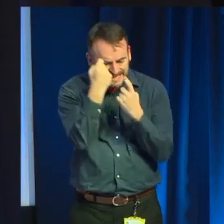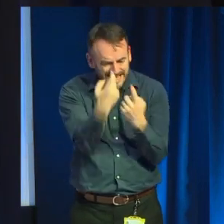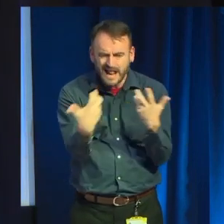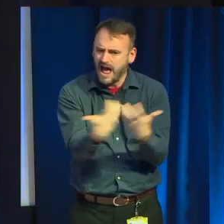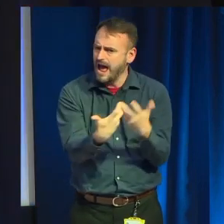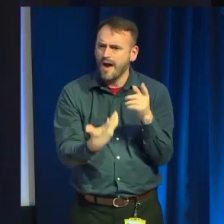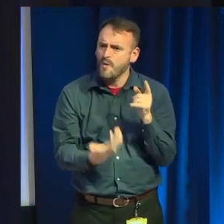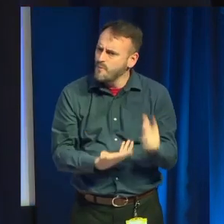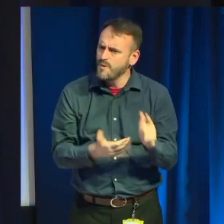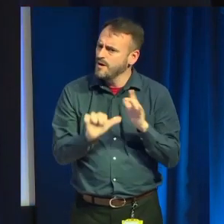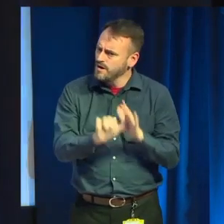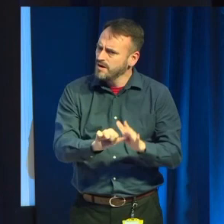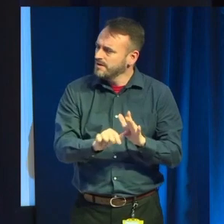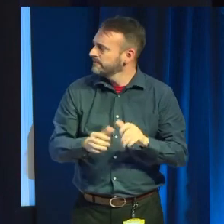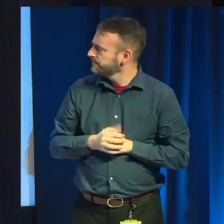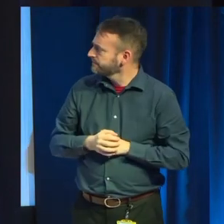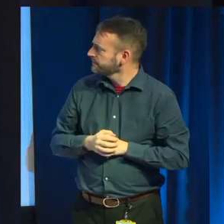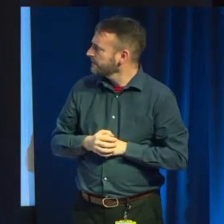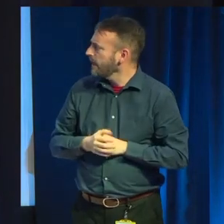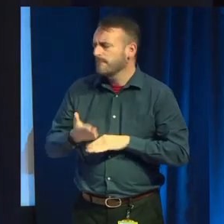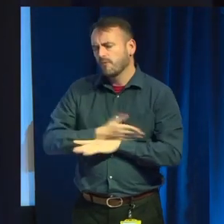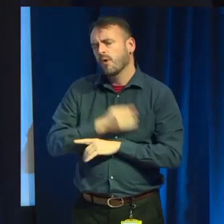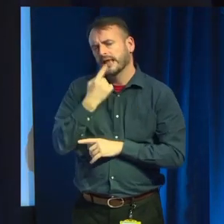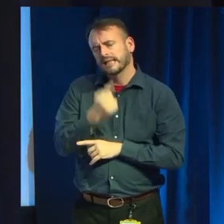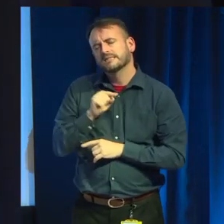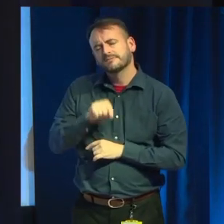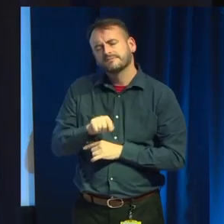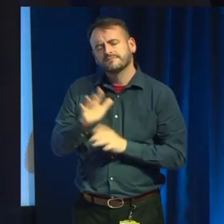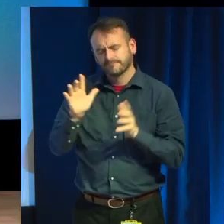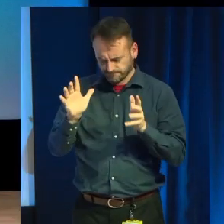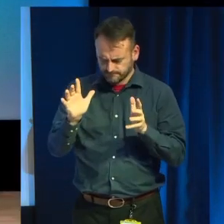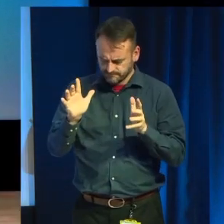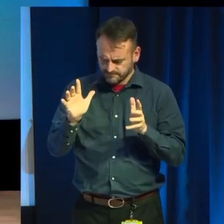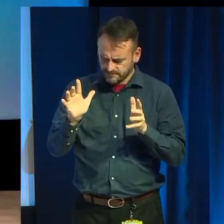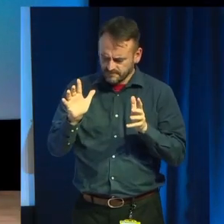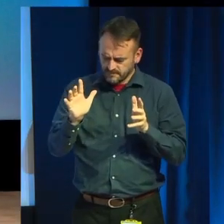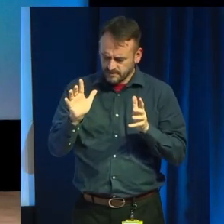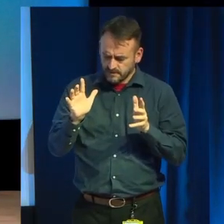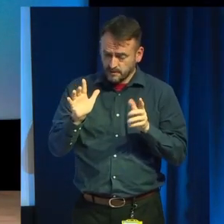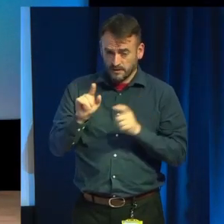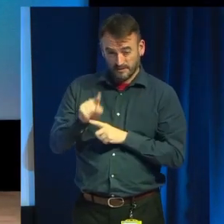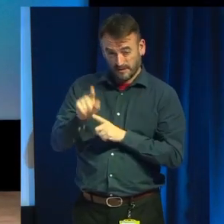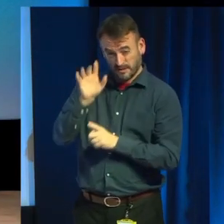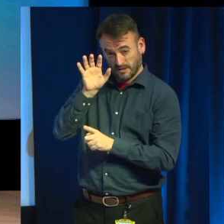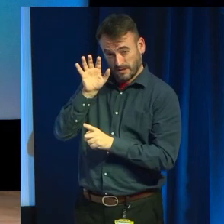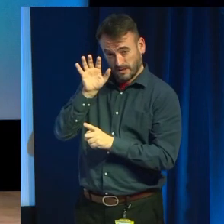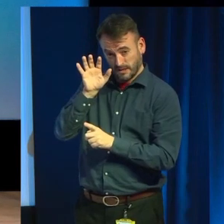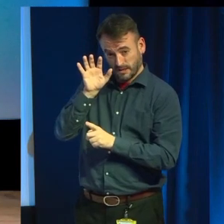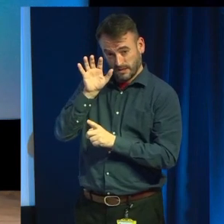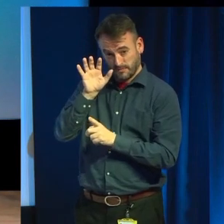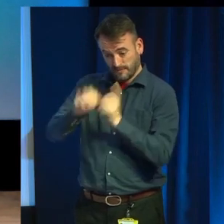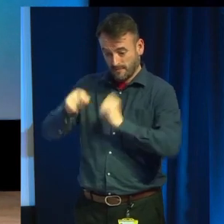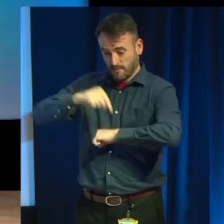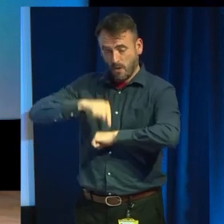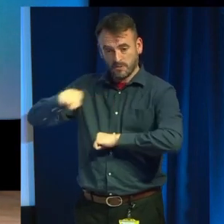As I mentioned before, it's not based, it's based on this specific moment from my own